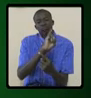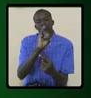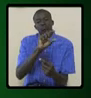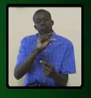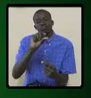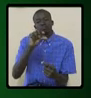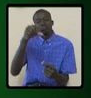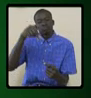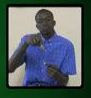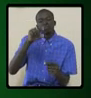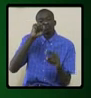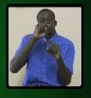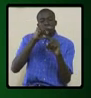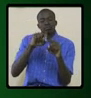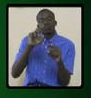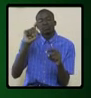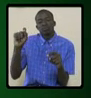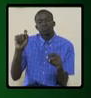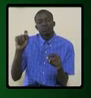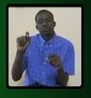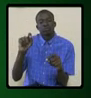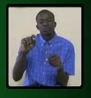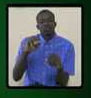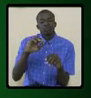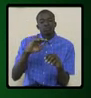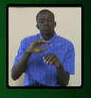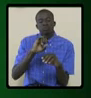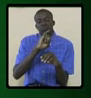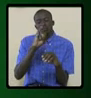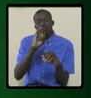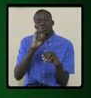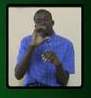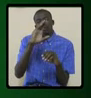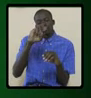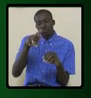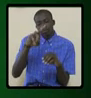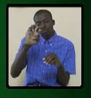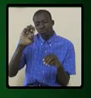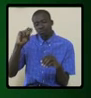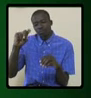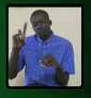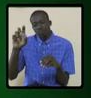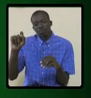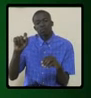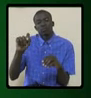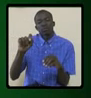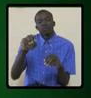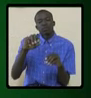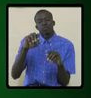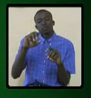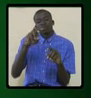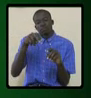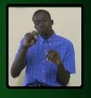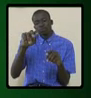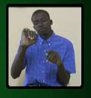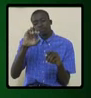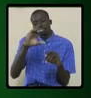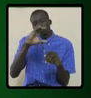equals Q divided by T. Now I stands for current and its unit is